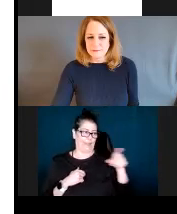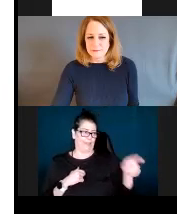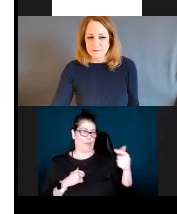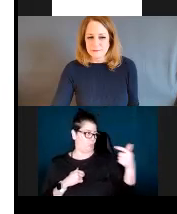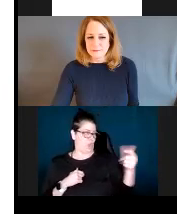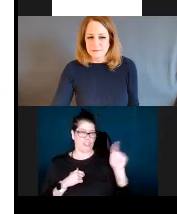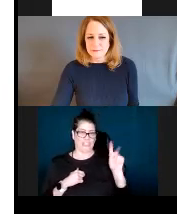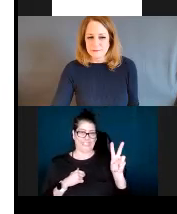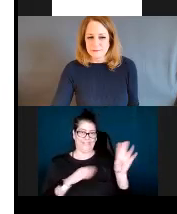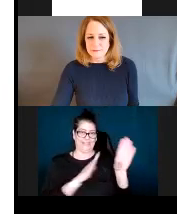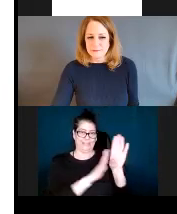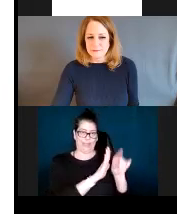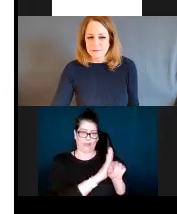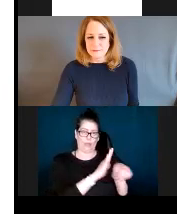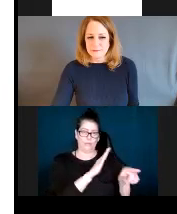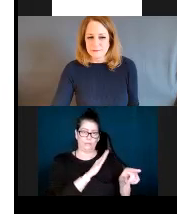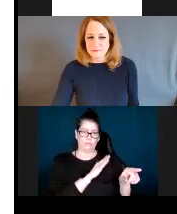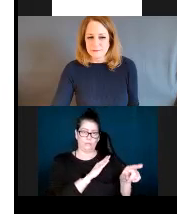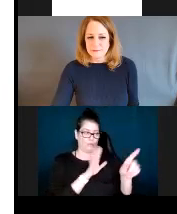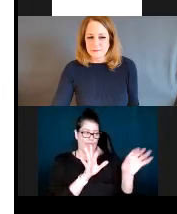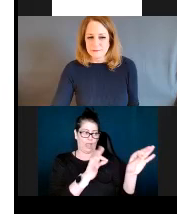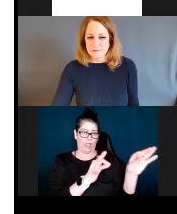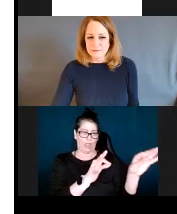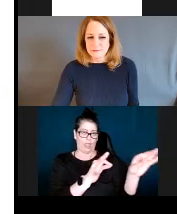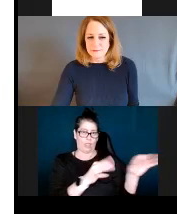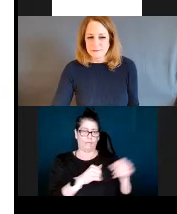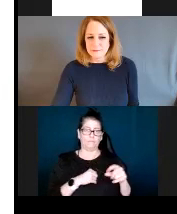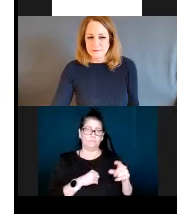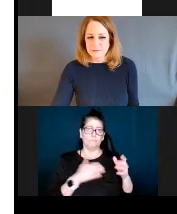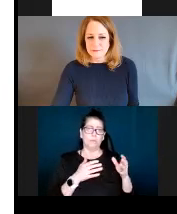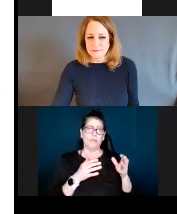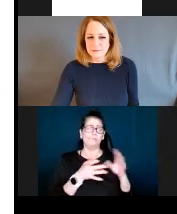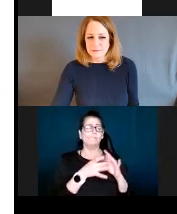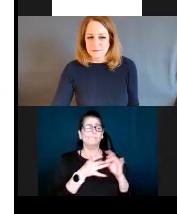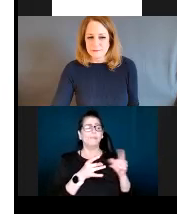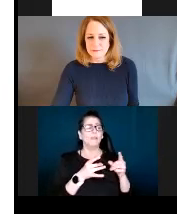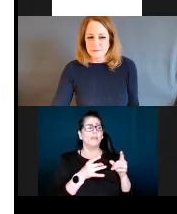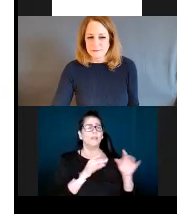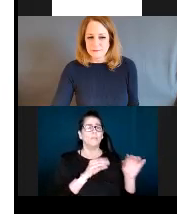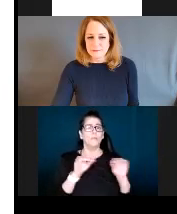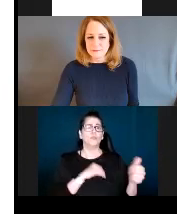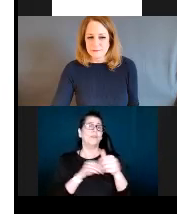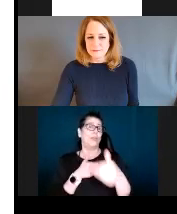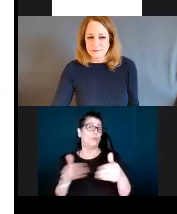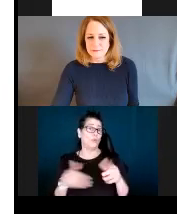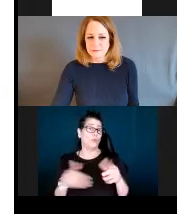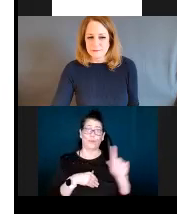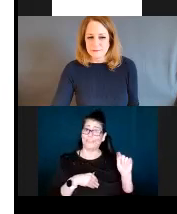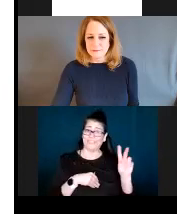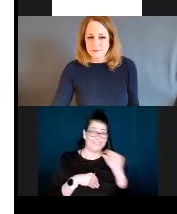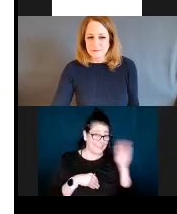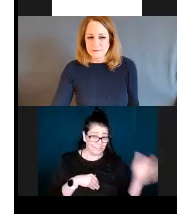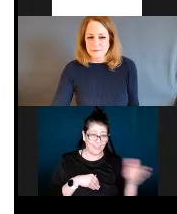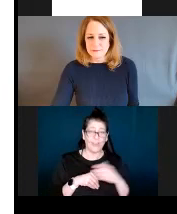to see if they can move to a place where the TV is not in the same room, ask them to turn it